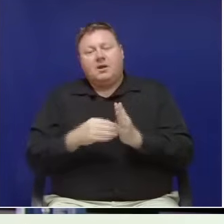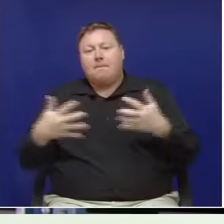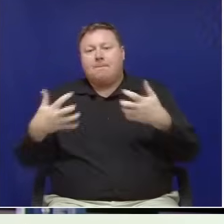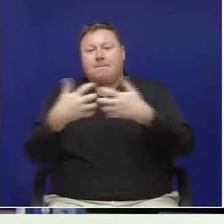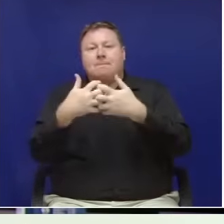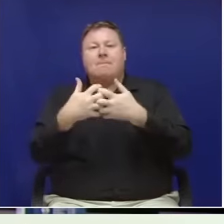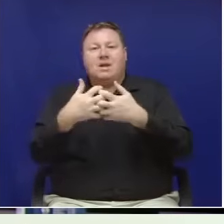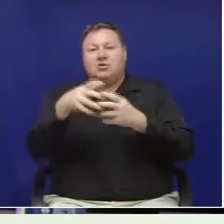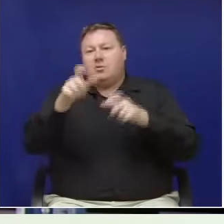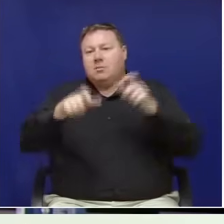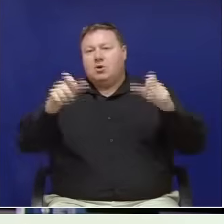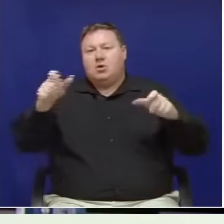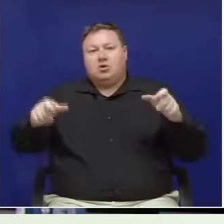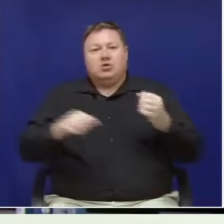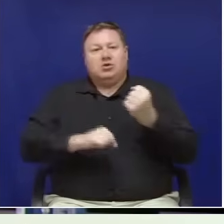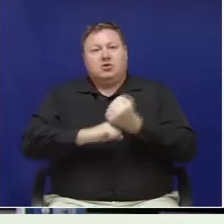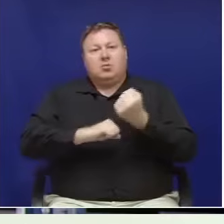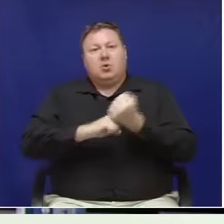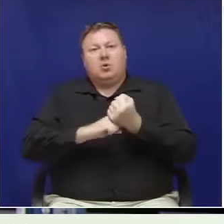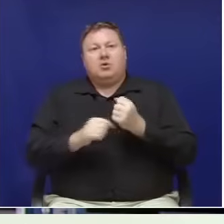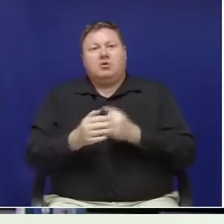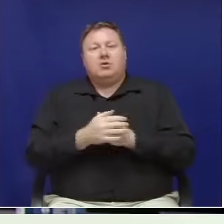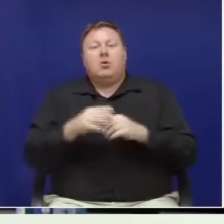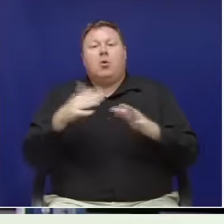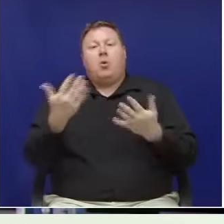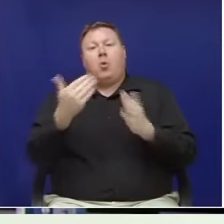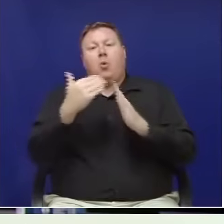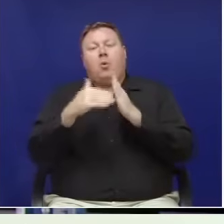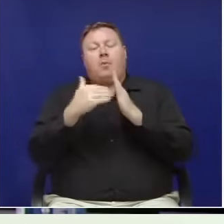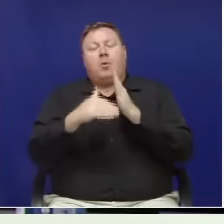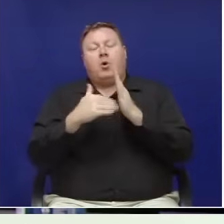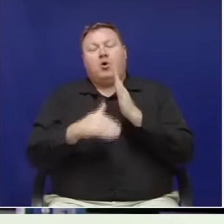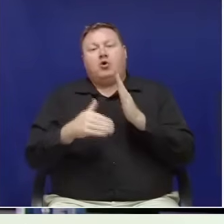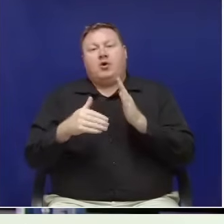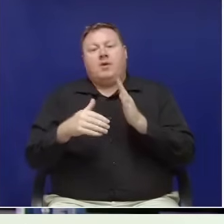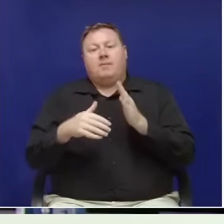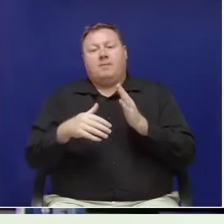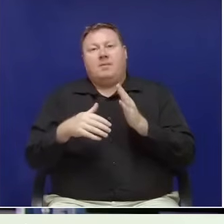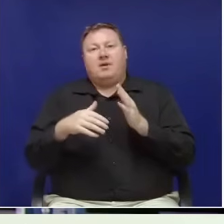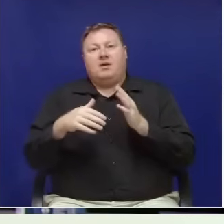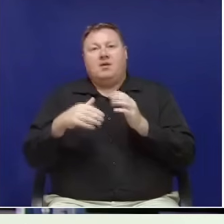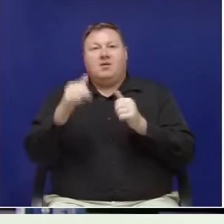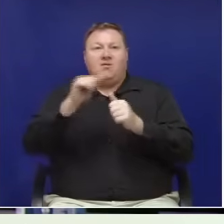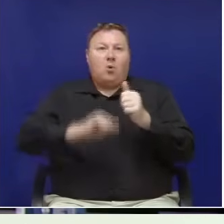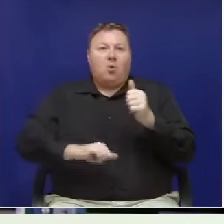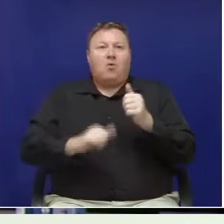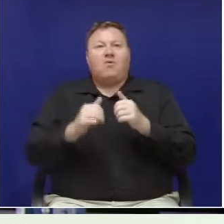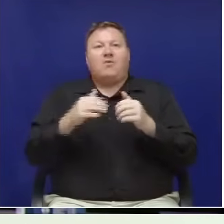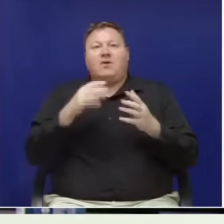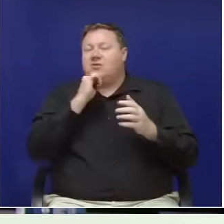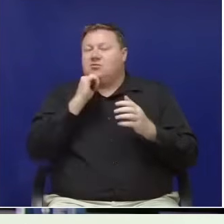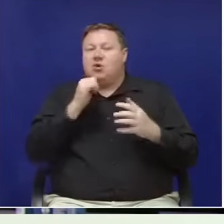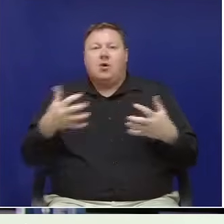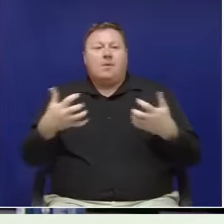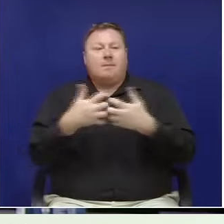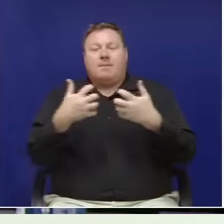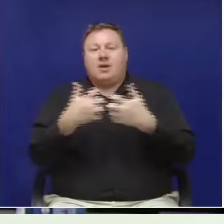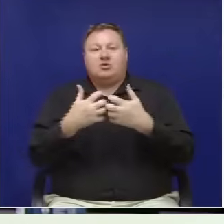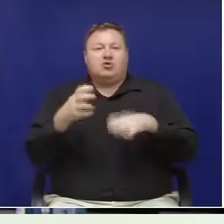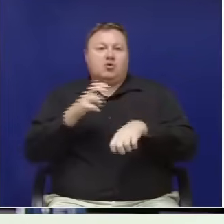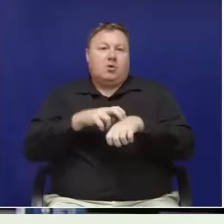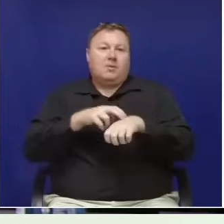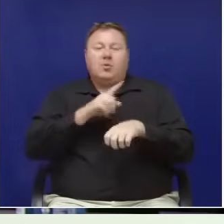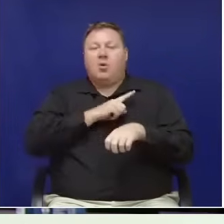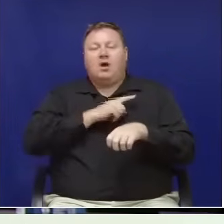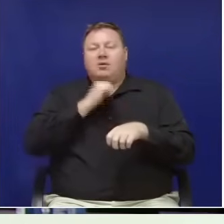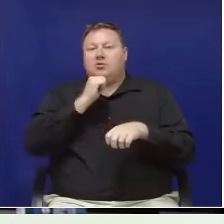that is going to support them. Otherwise, the program might be falling off and not meet the requirements because they would not have the exposure, they would not